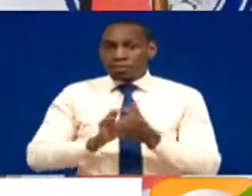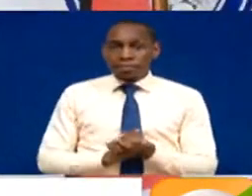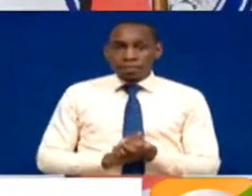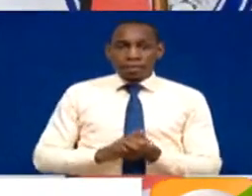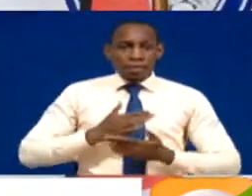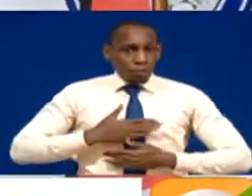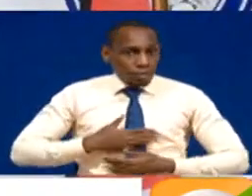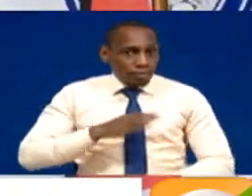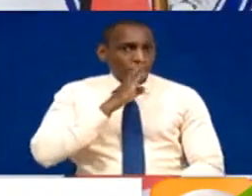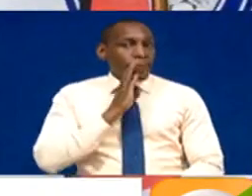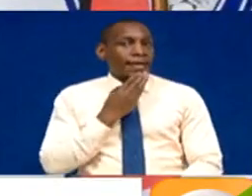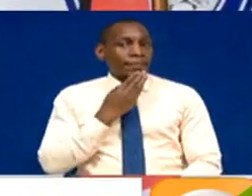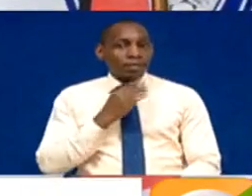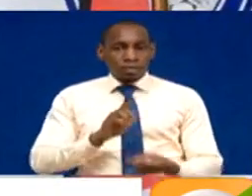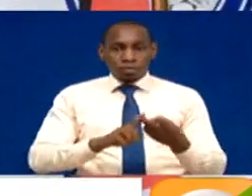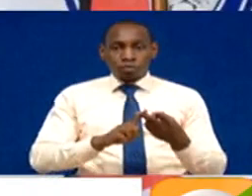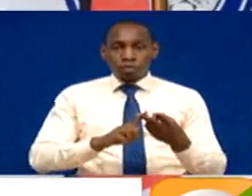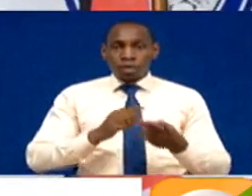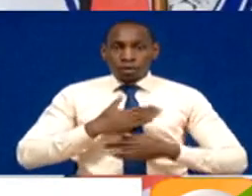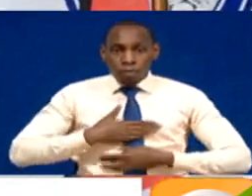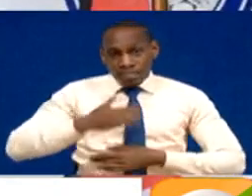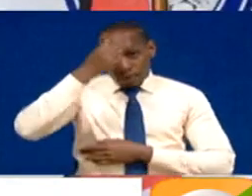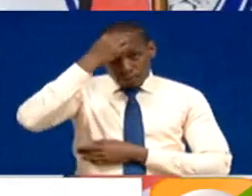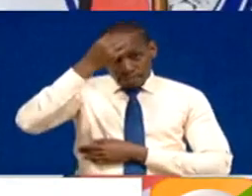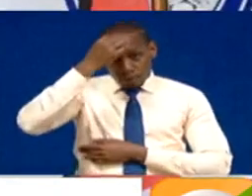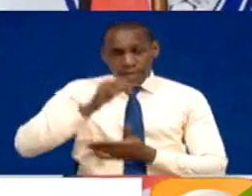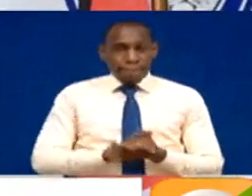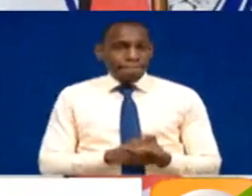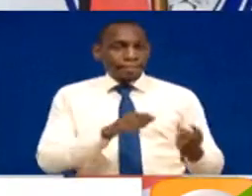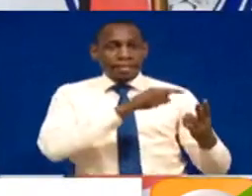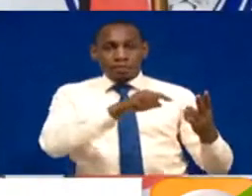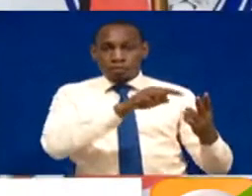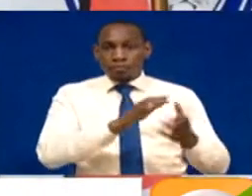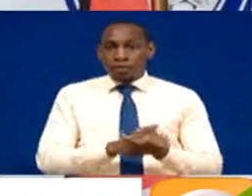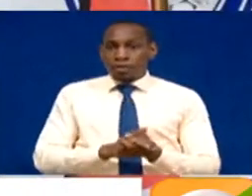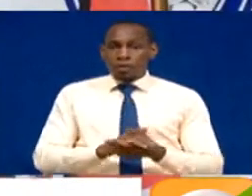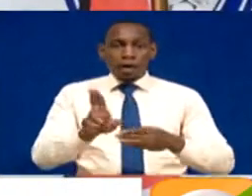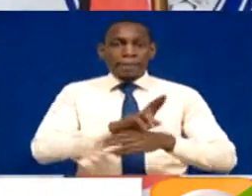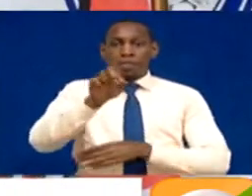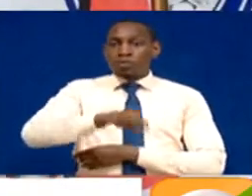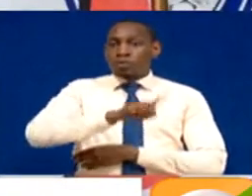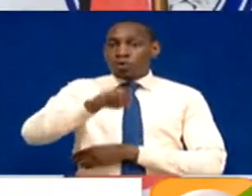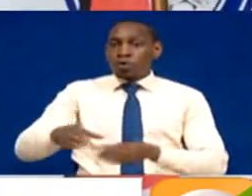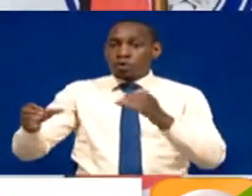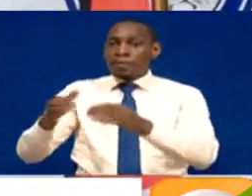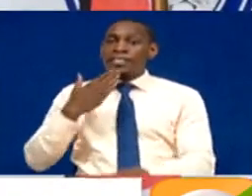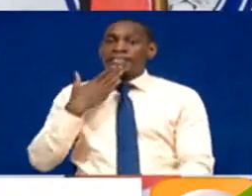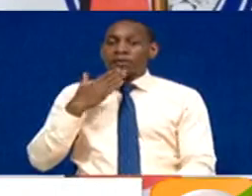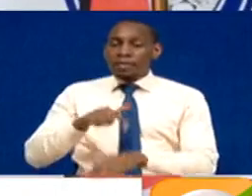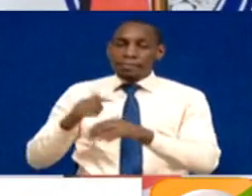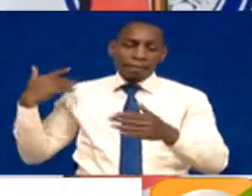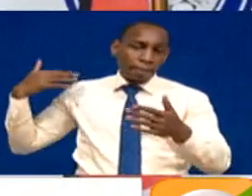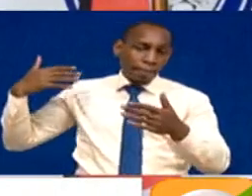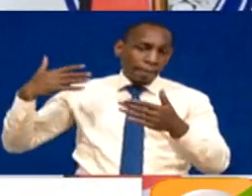Mheshimiwa Musalia na Mheshimiwa Wetangula, mumetumia vibaya jamii ya Mulembe kwa